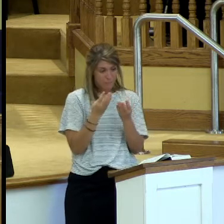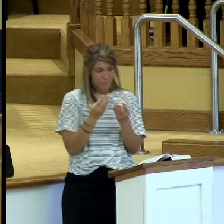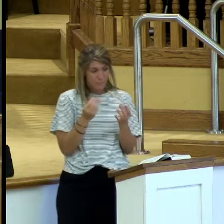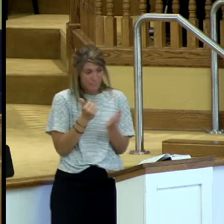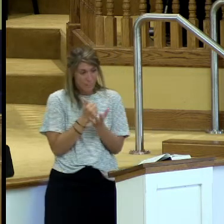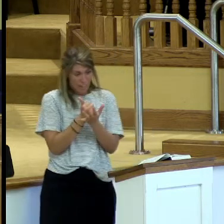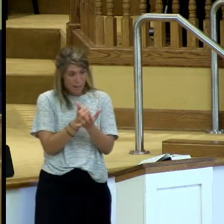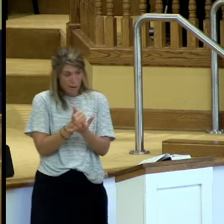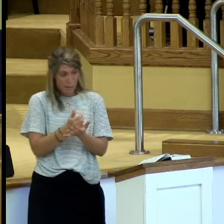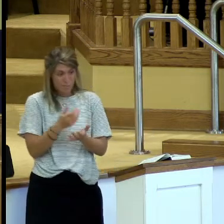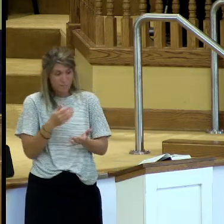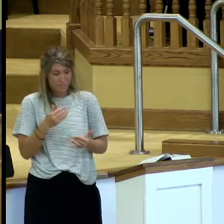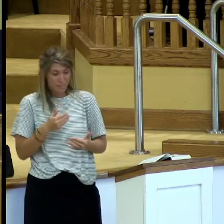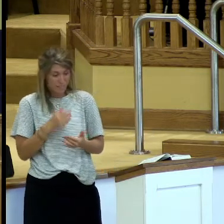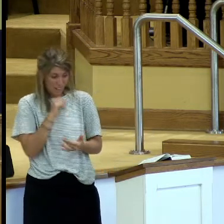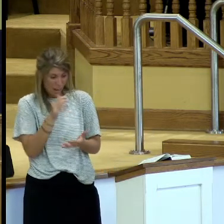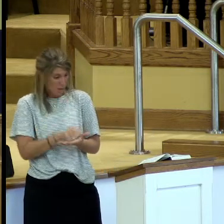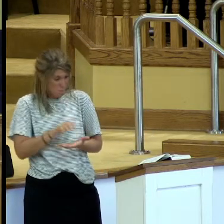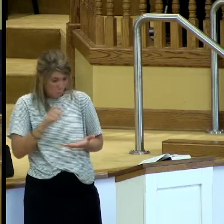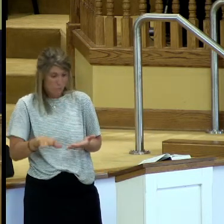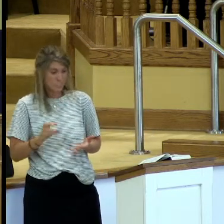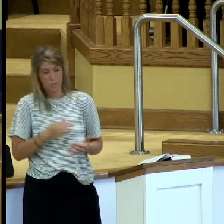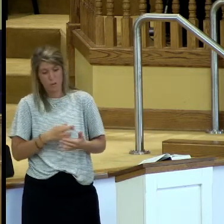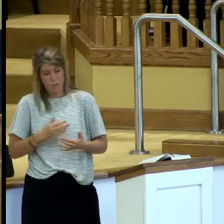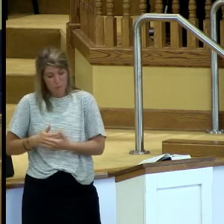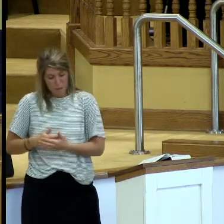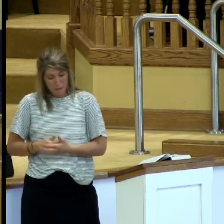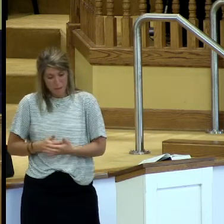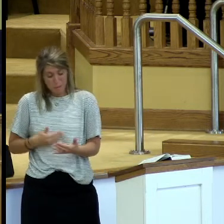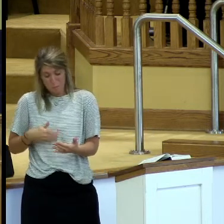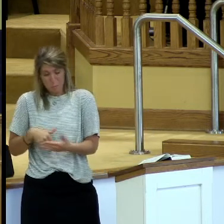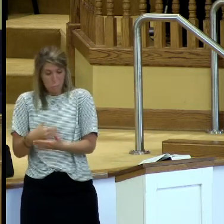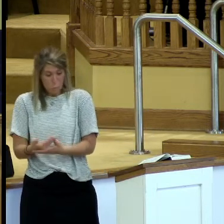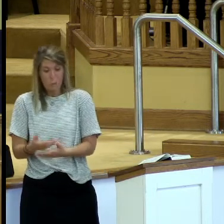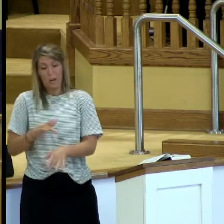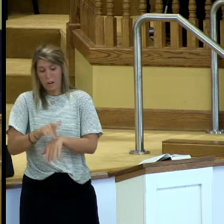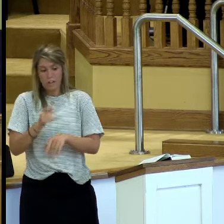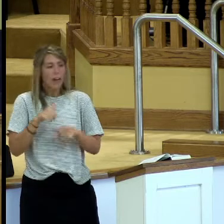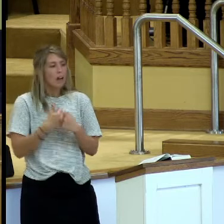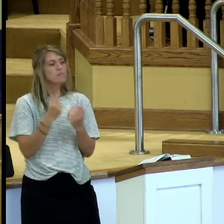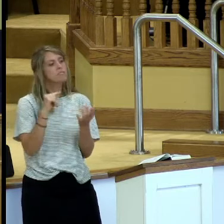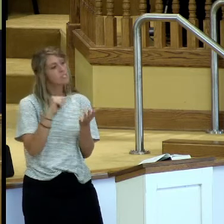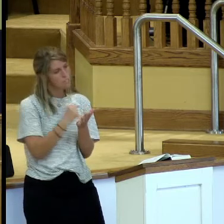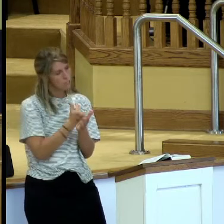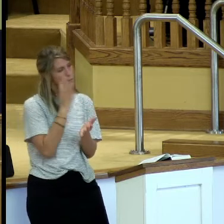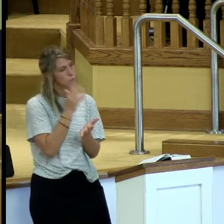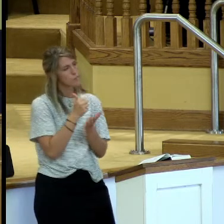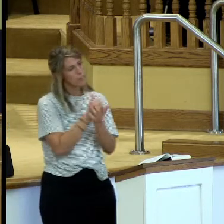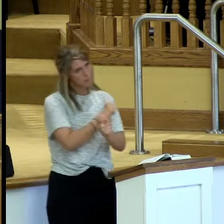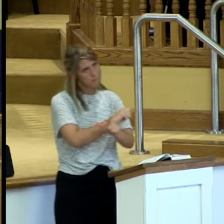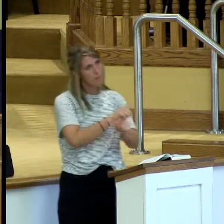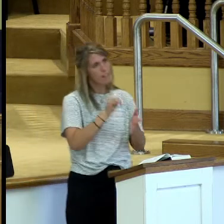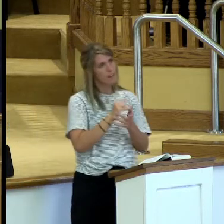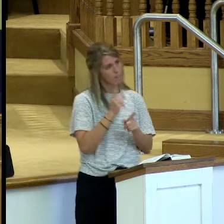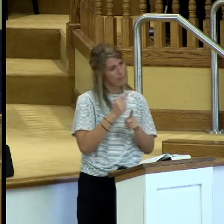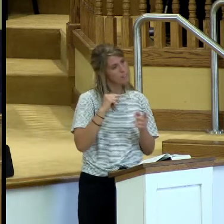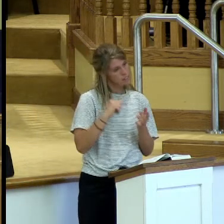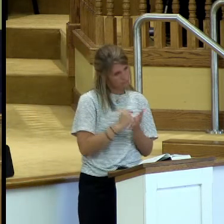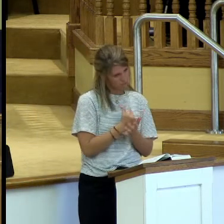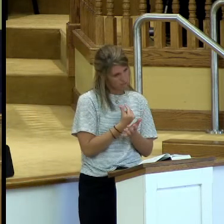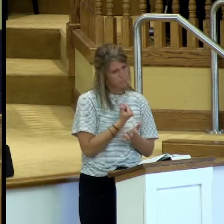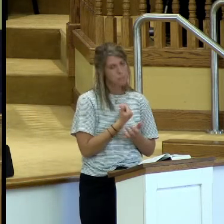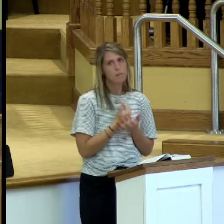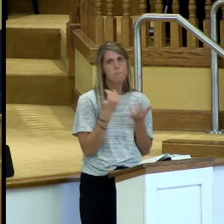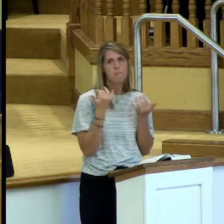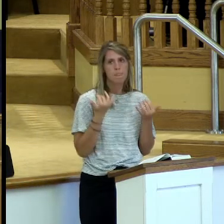You want to solve babies being born early at young ages? The gospel. That's how that happens.